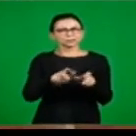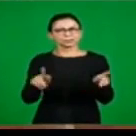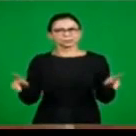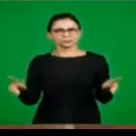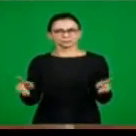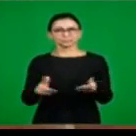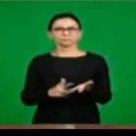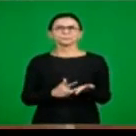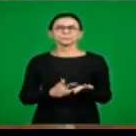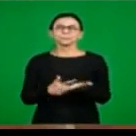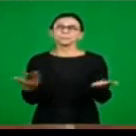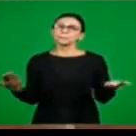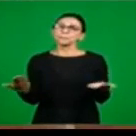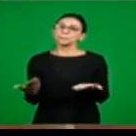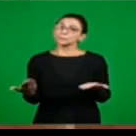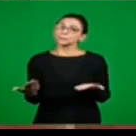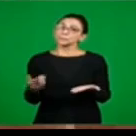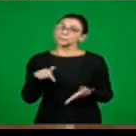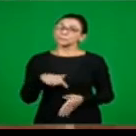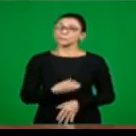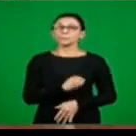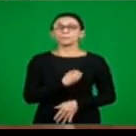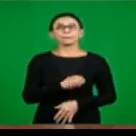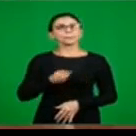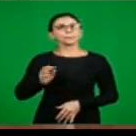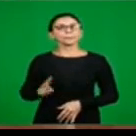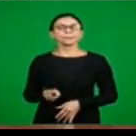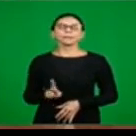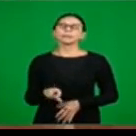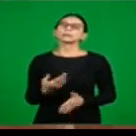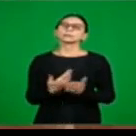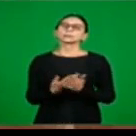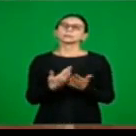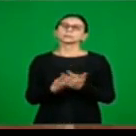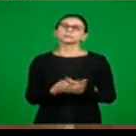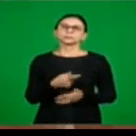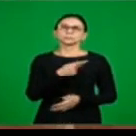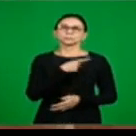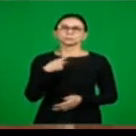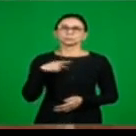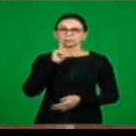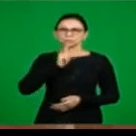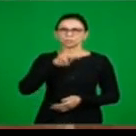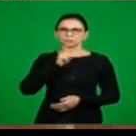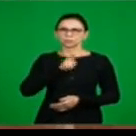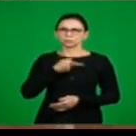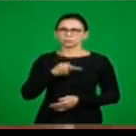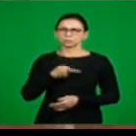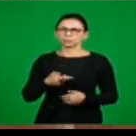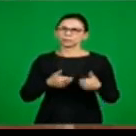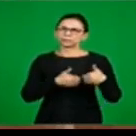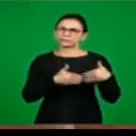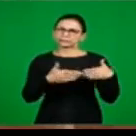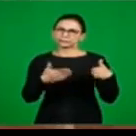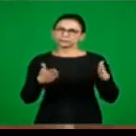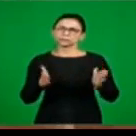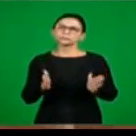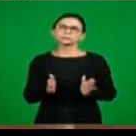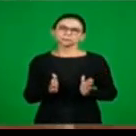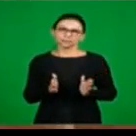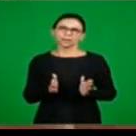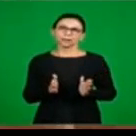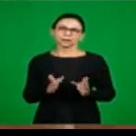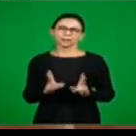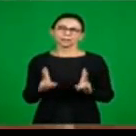book of Revelations. And we are here this morning giving continuity to the teaching. And Pastor Gidotier is going to give the